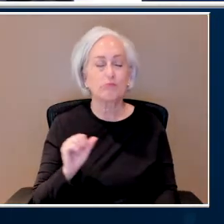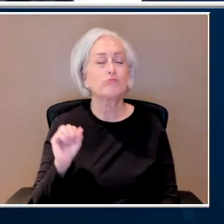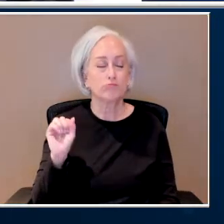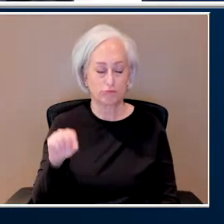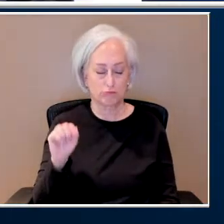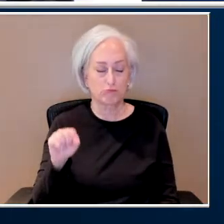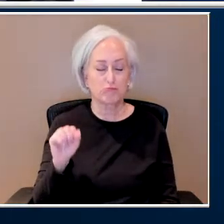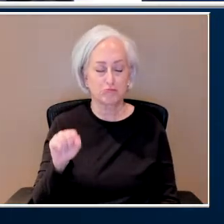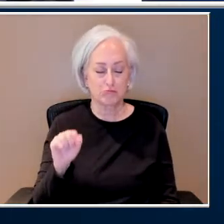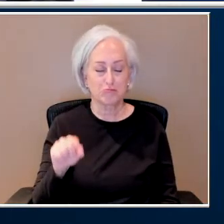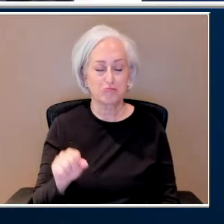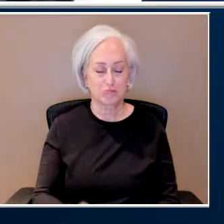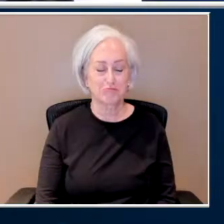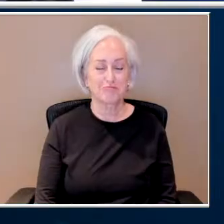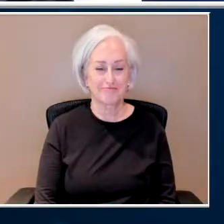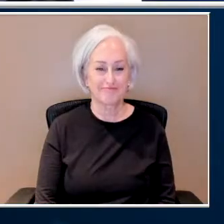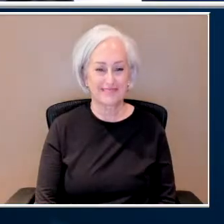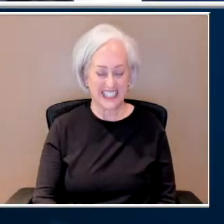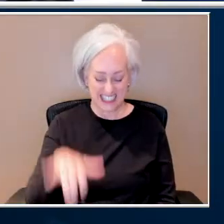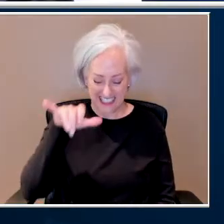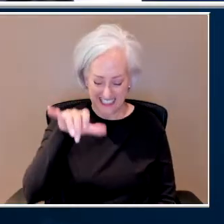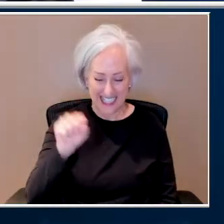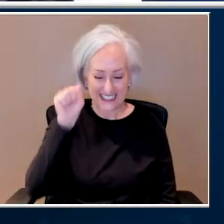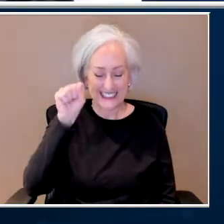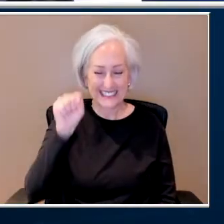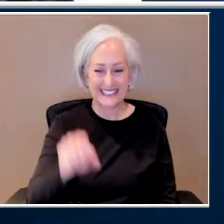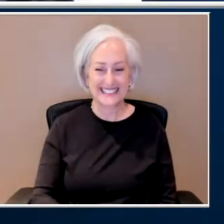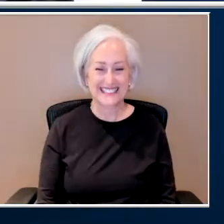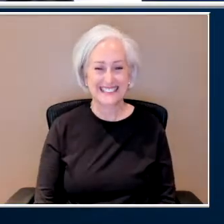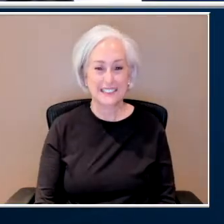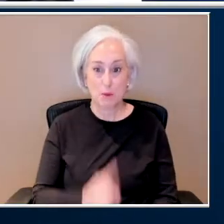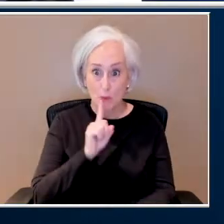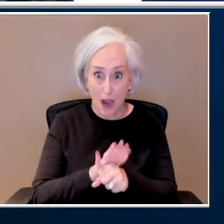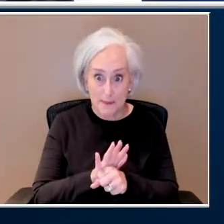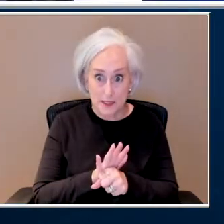Yes. Yes. Okay, that's a promise.